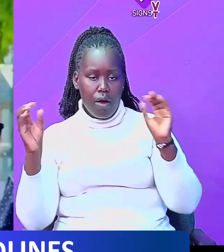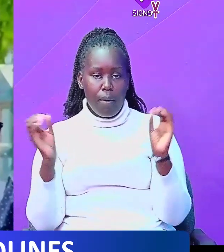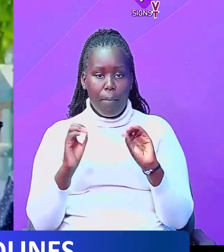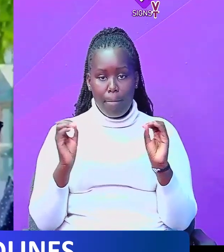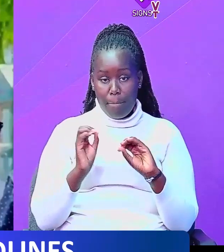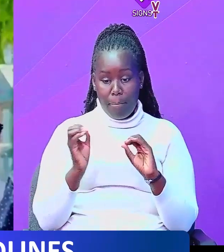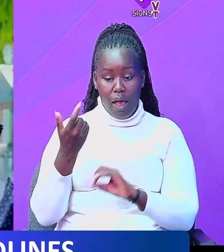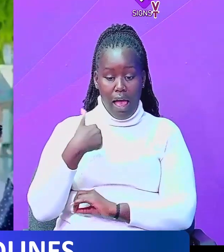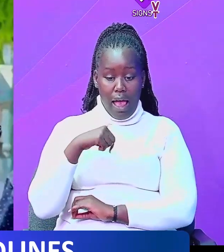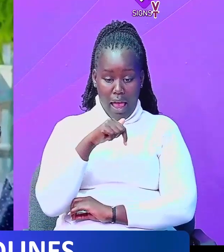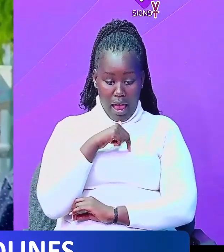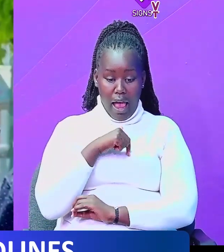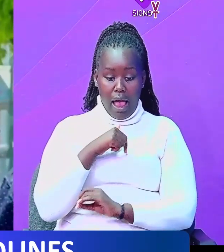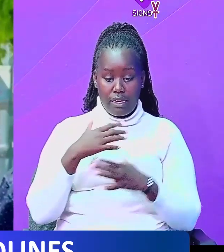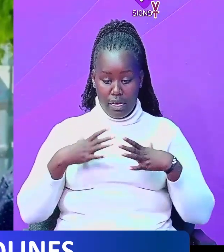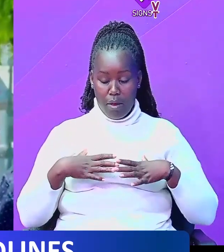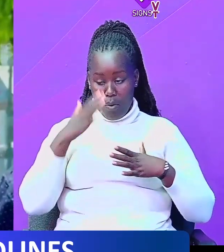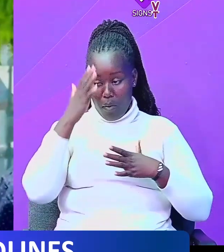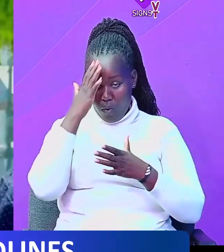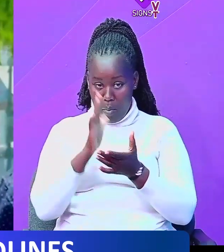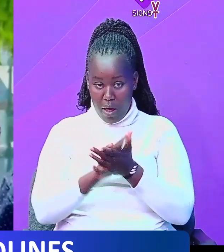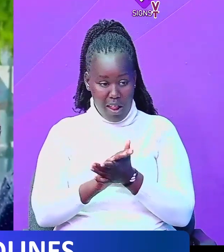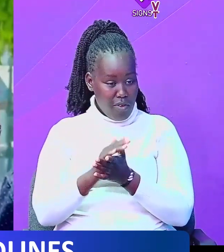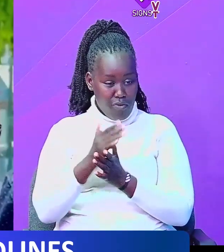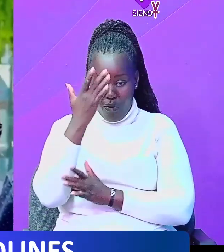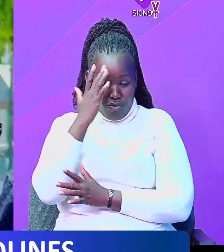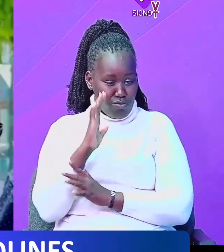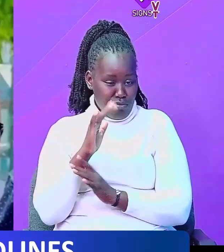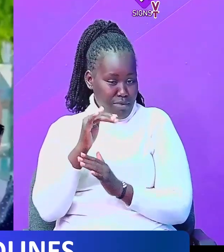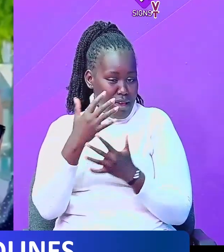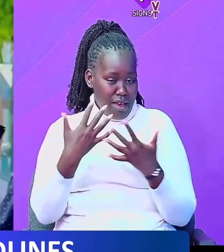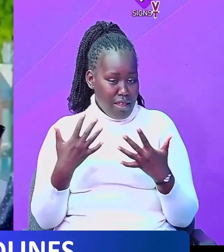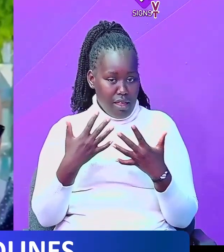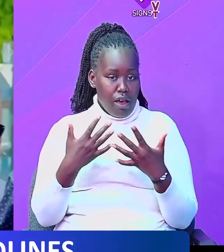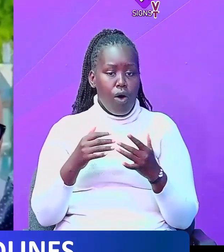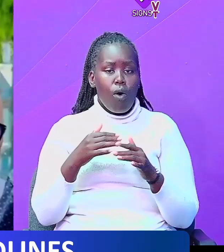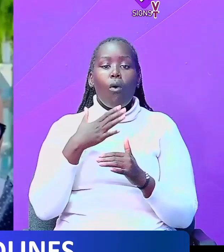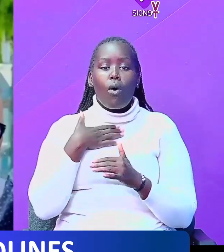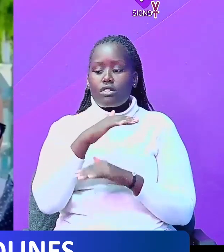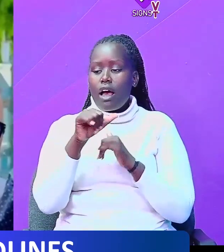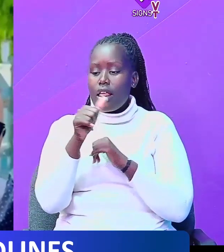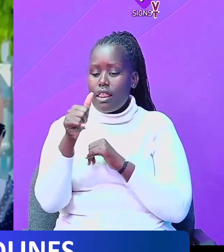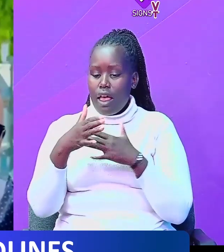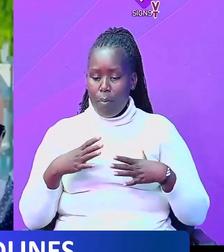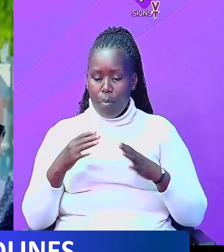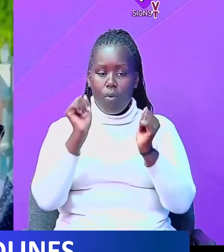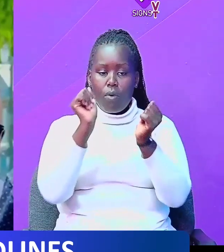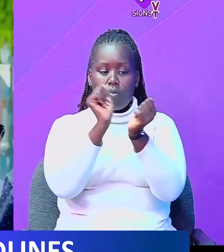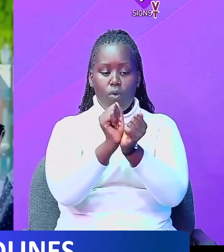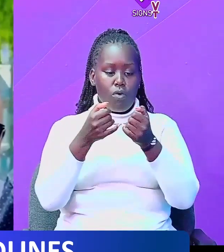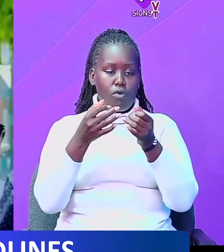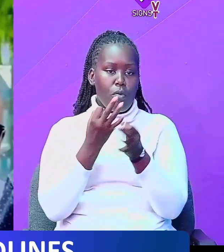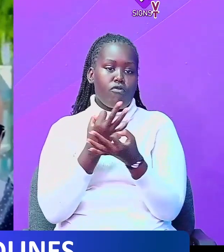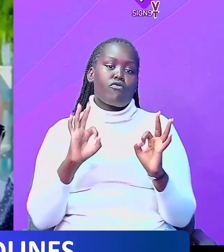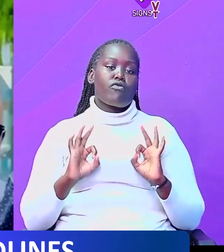sisi ni watu tunaamini ni innocent, na tunataka watu wengine wote wanaoshikiliwa kinyume cha utaratibu waachiwe, waende